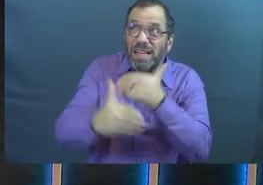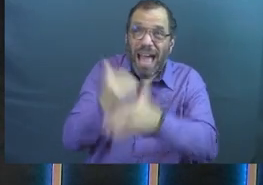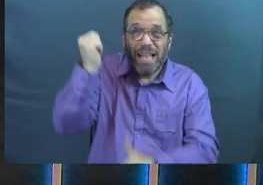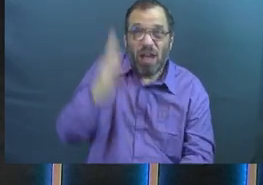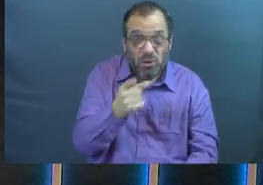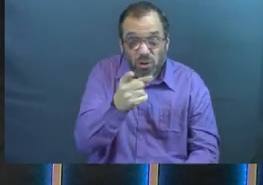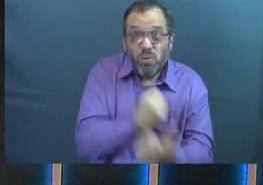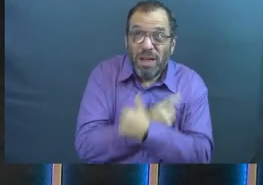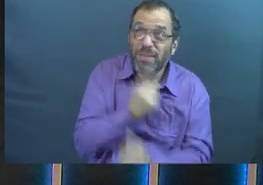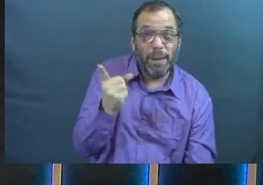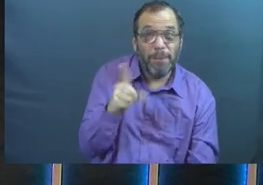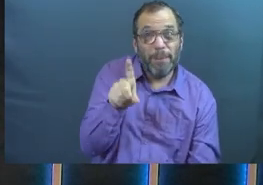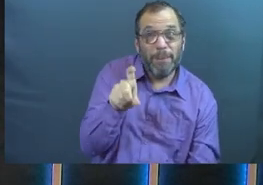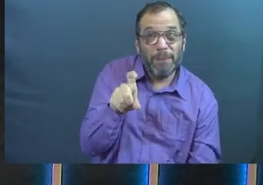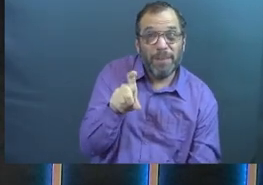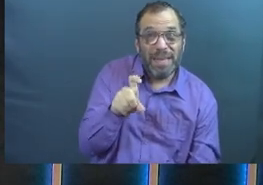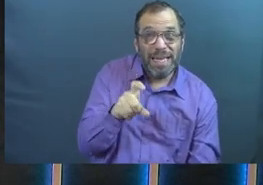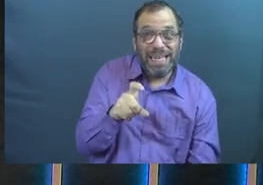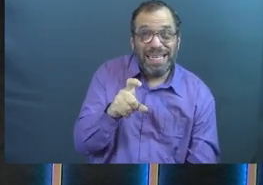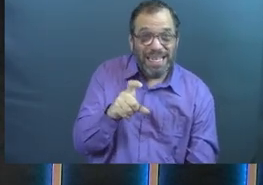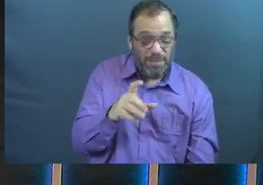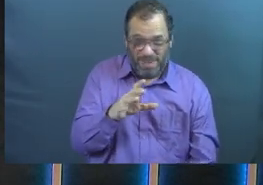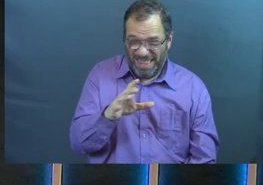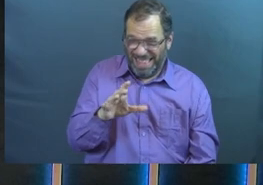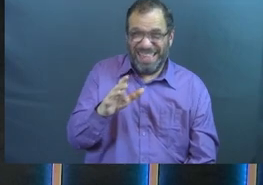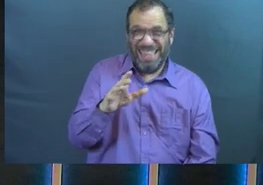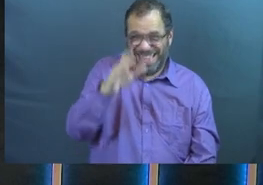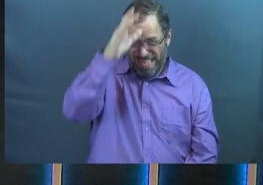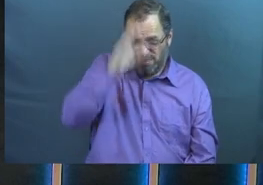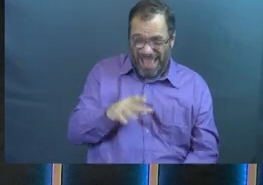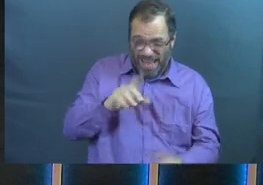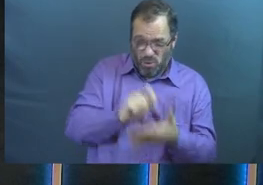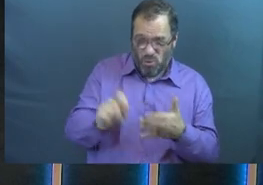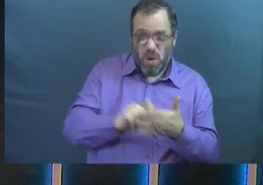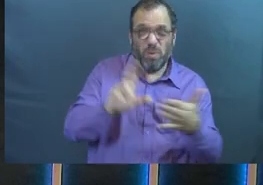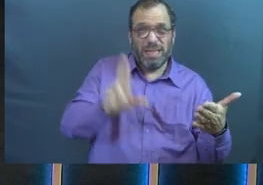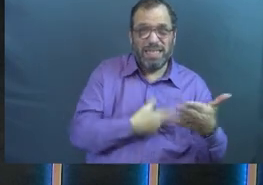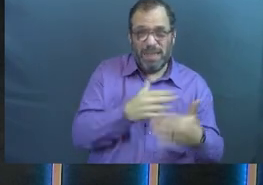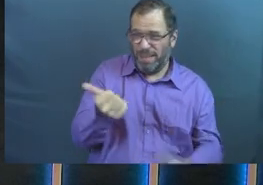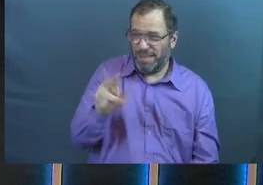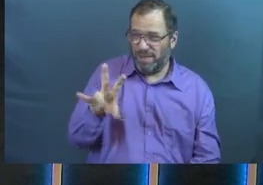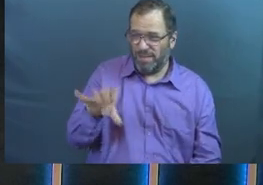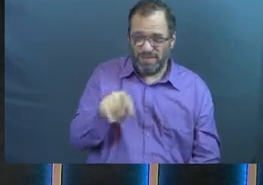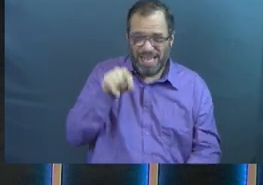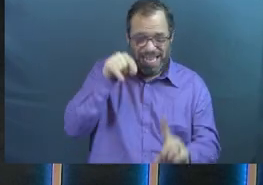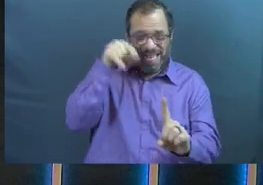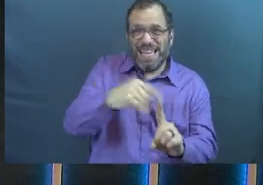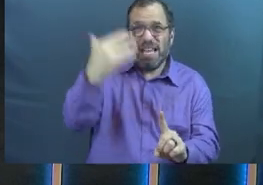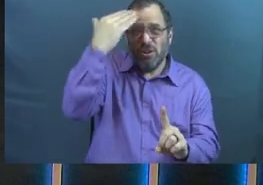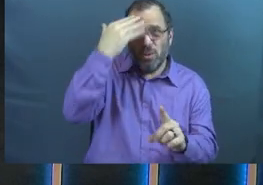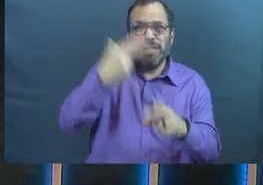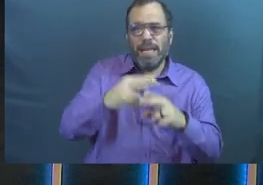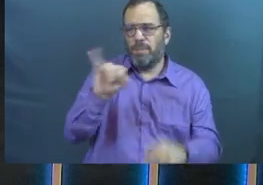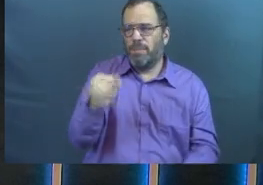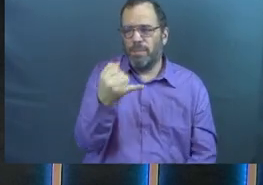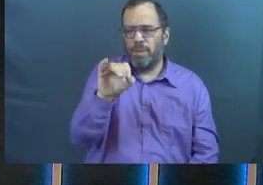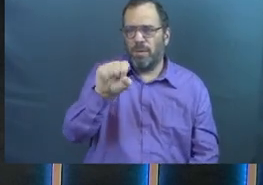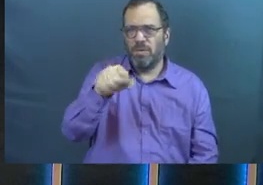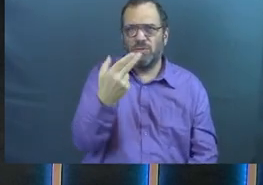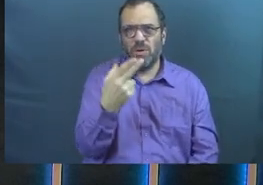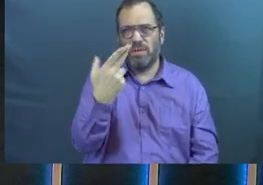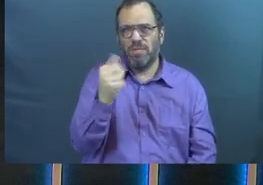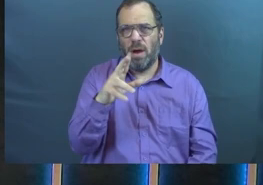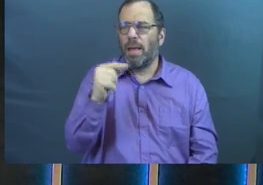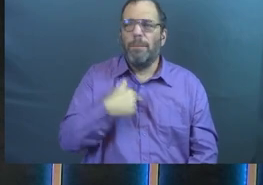God today? This man in 1750, he knew the kindness of his God. Joseph Hart. I'm